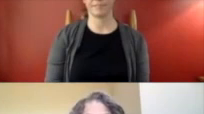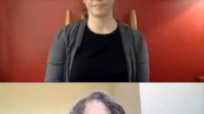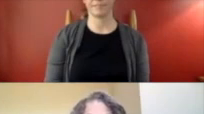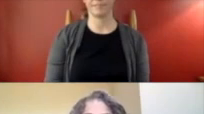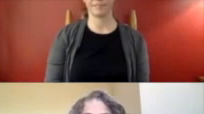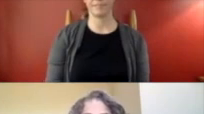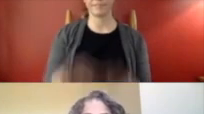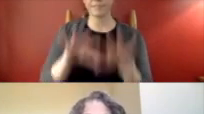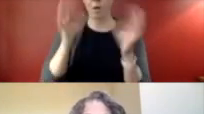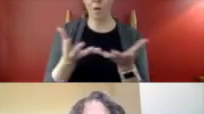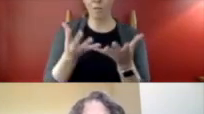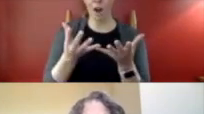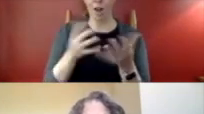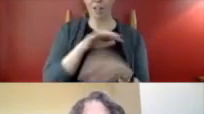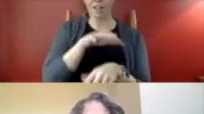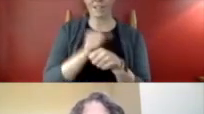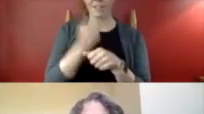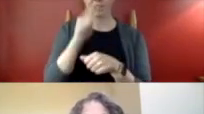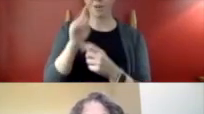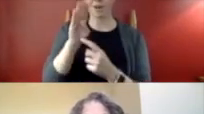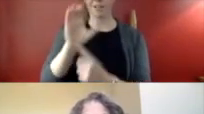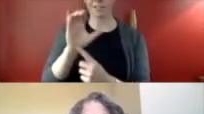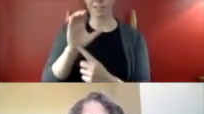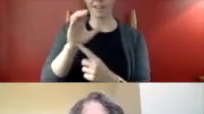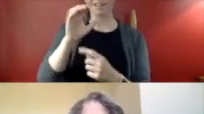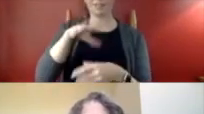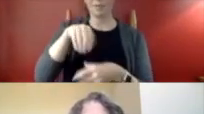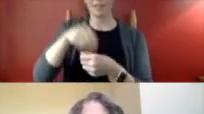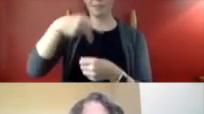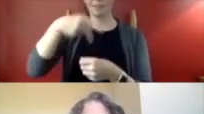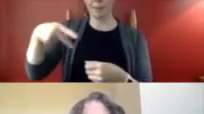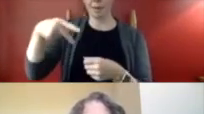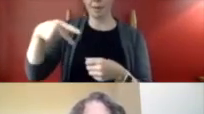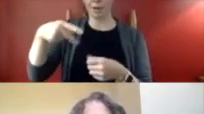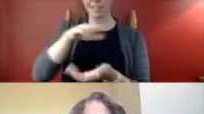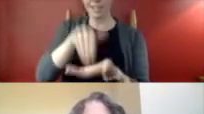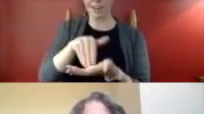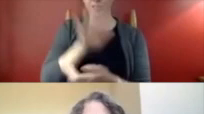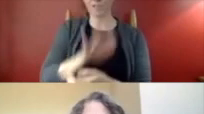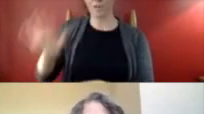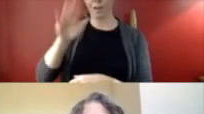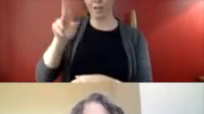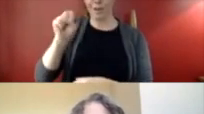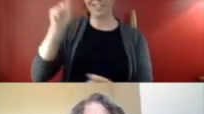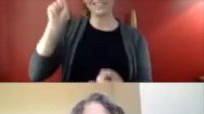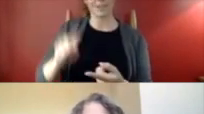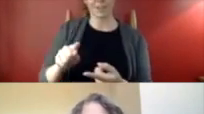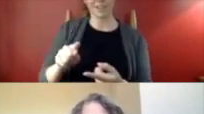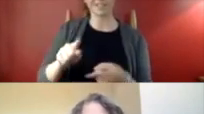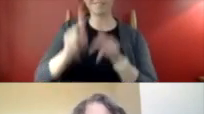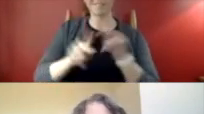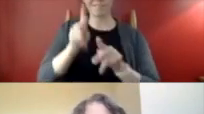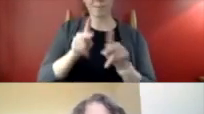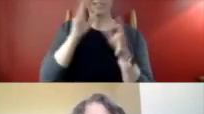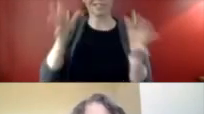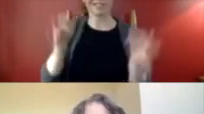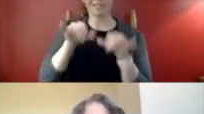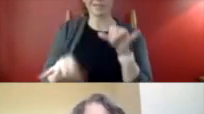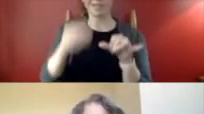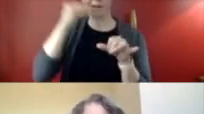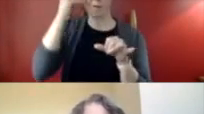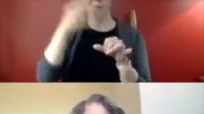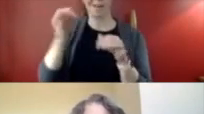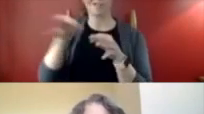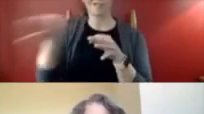Overall, visits for contraception at Planned Parenthood's health centers across the US decreased as people chose to stay home and defer preventive services